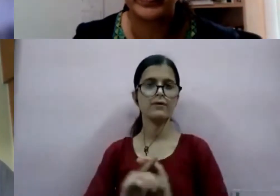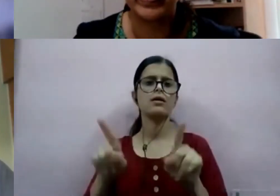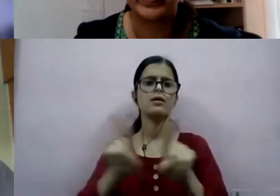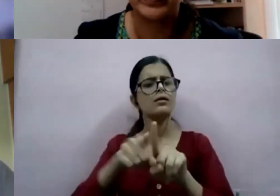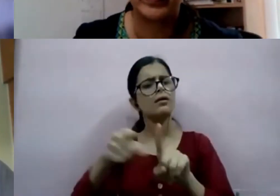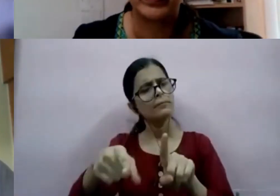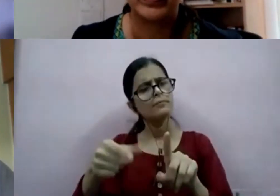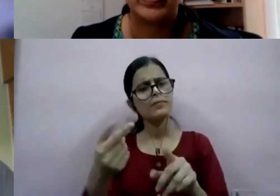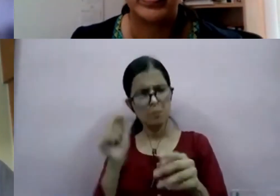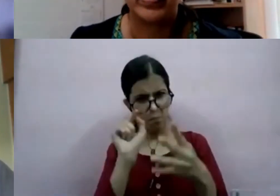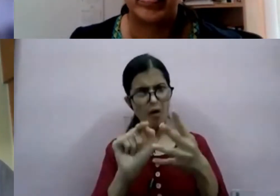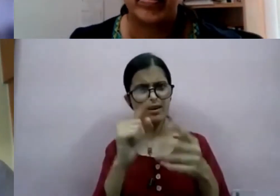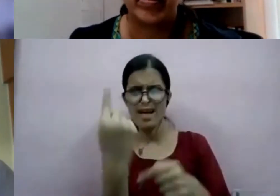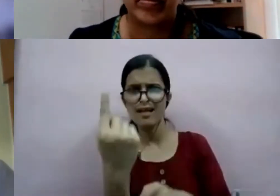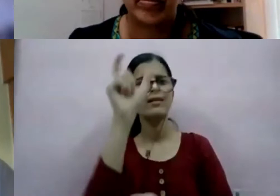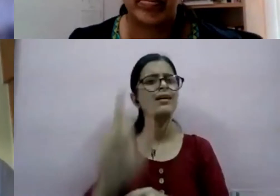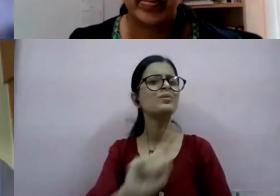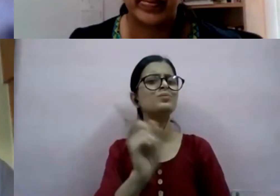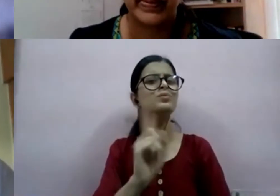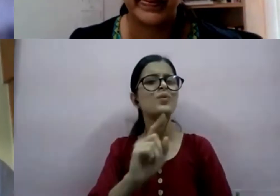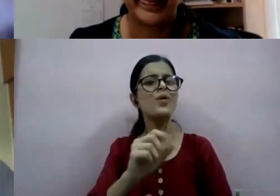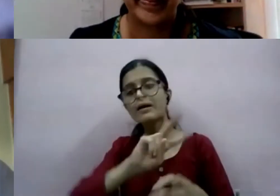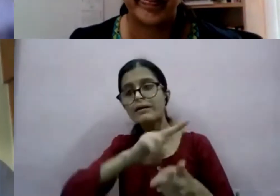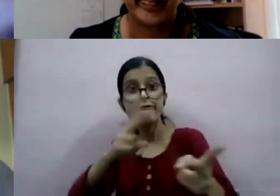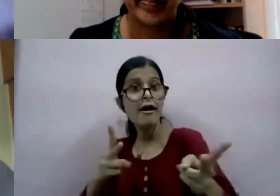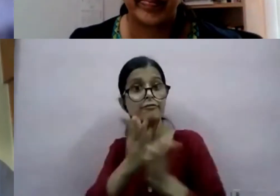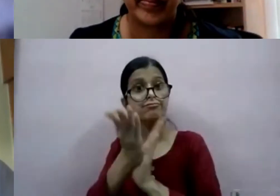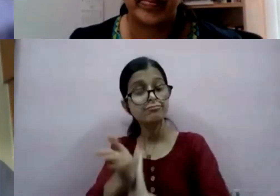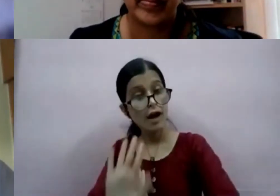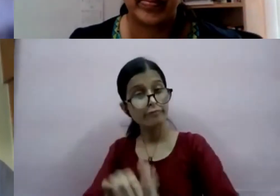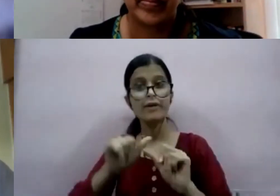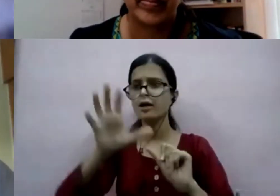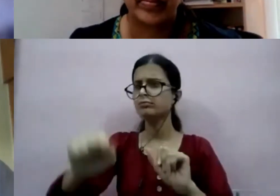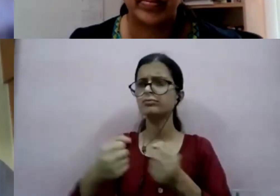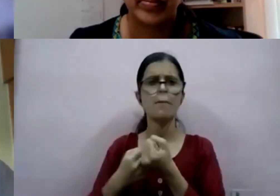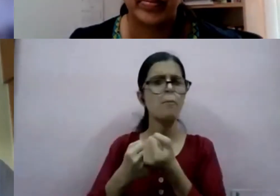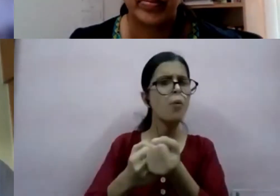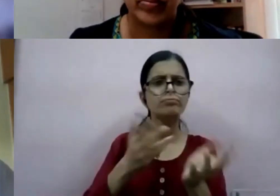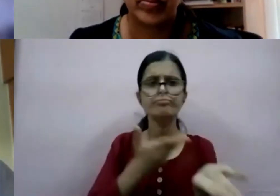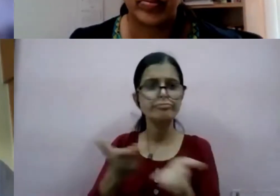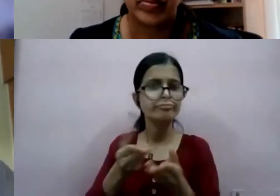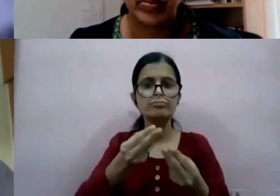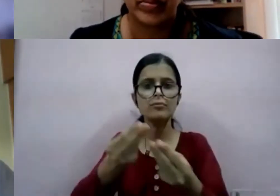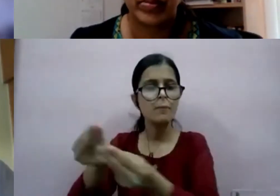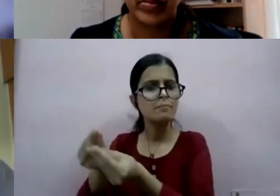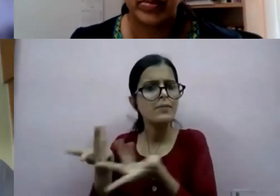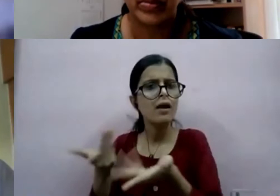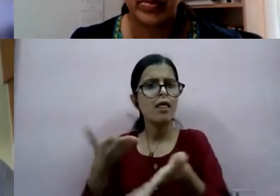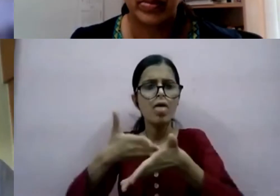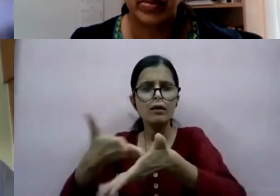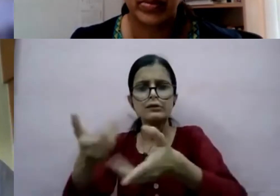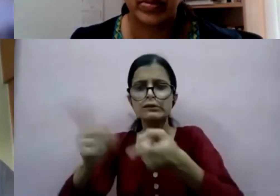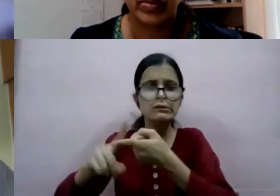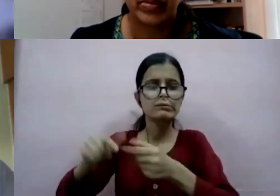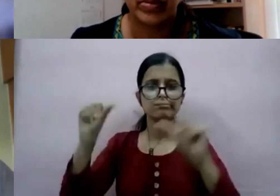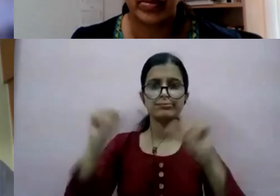there was not just to uncover the fact that they couldn't get access to support services and they couldn't get the support they need, but also